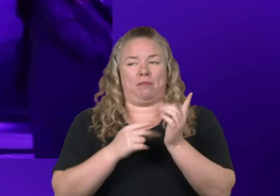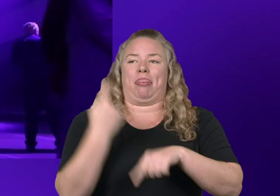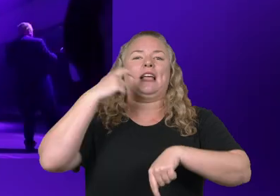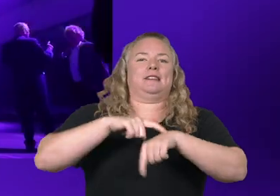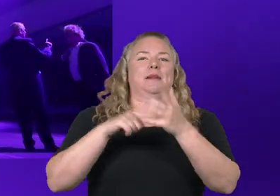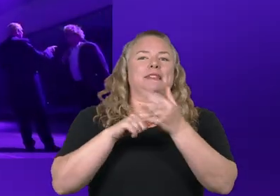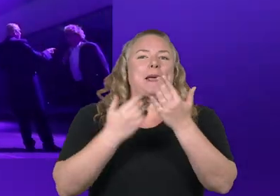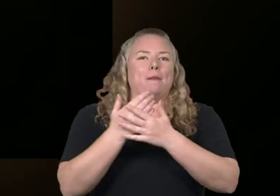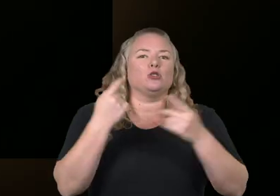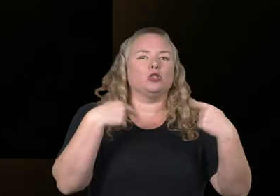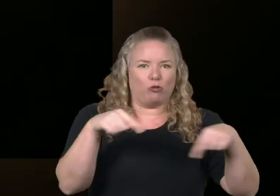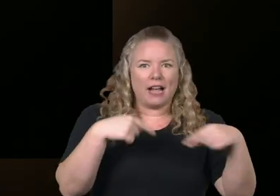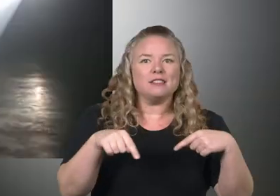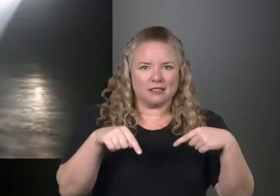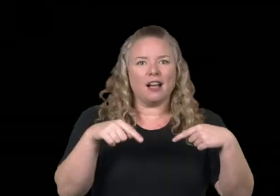then director at Tate Modern,